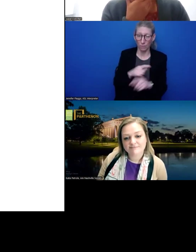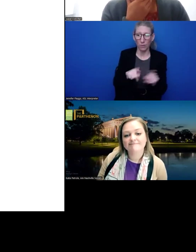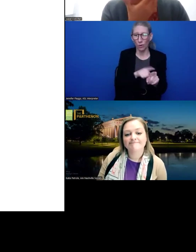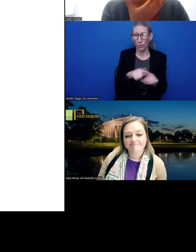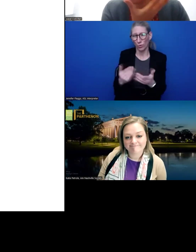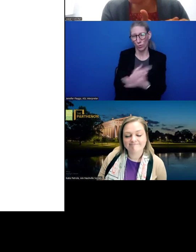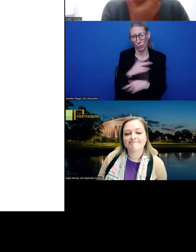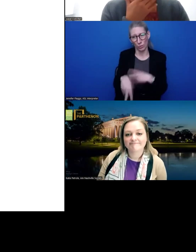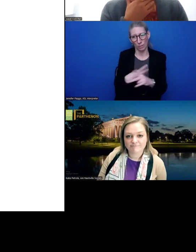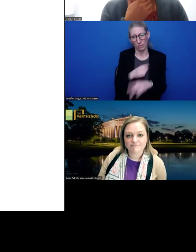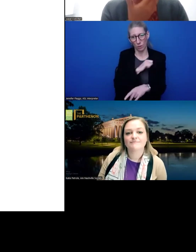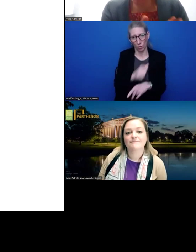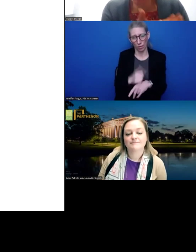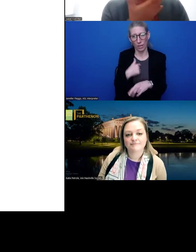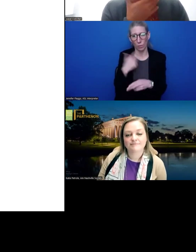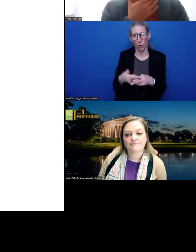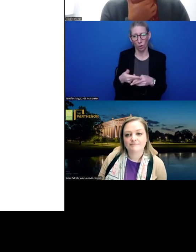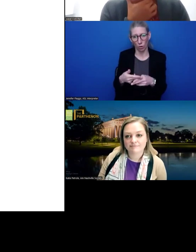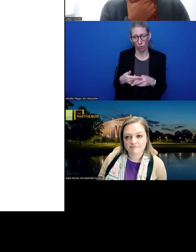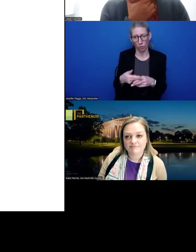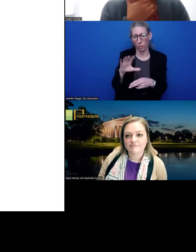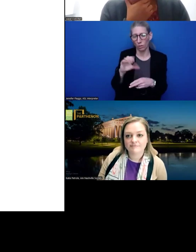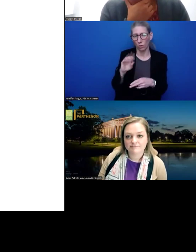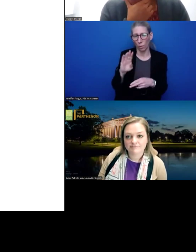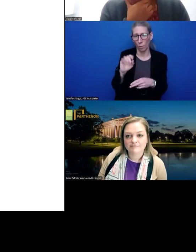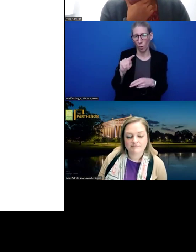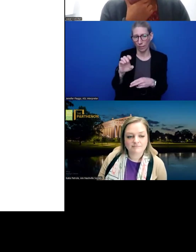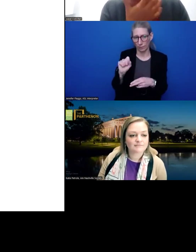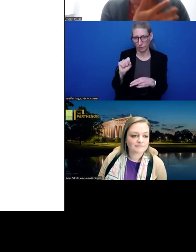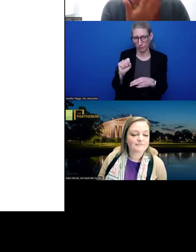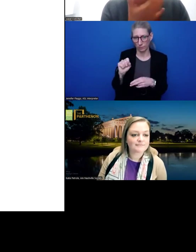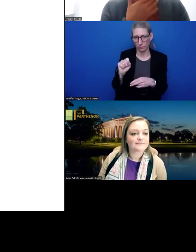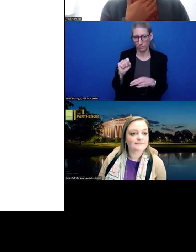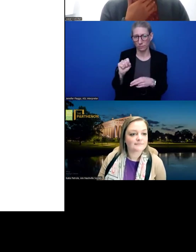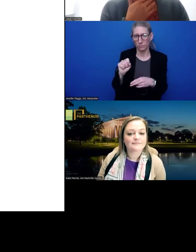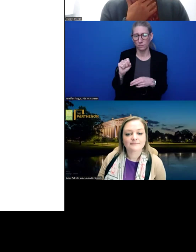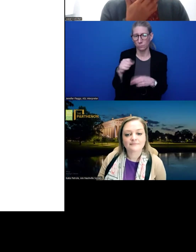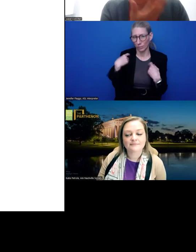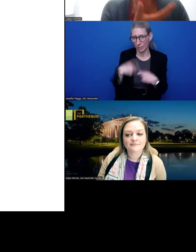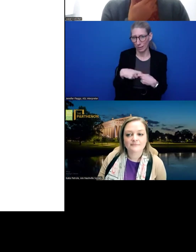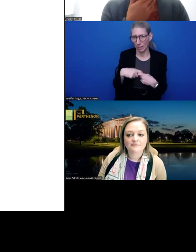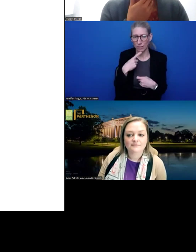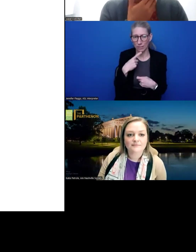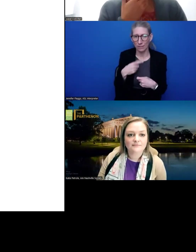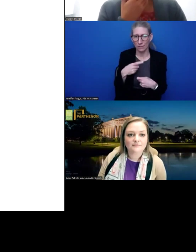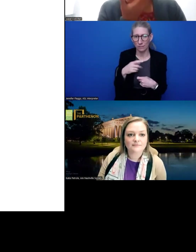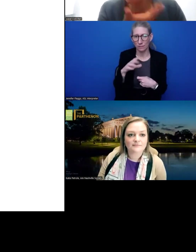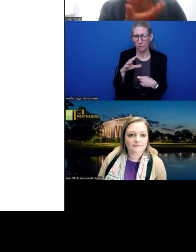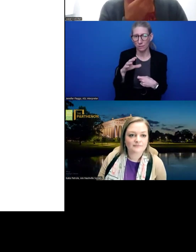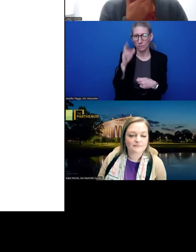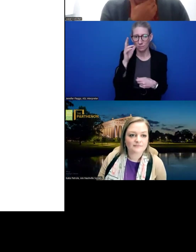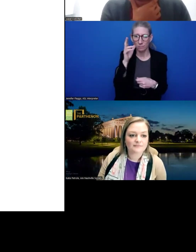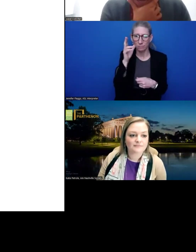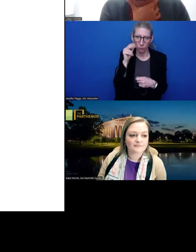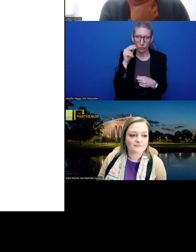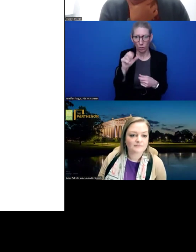authority which we call the cocodes, which in Spanish says the Consejo de Desarrollo